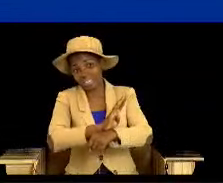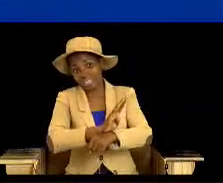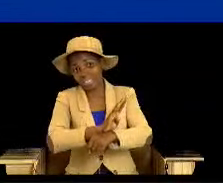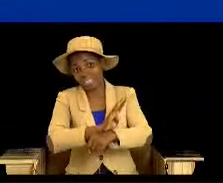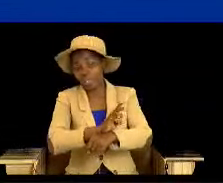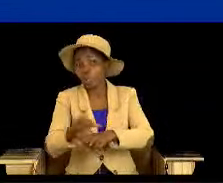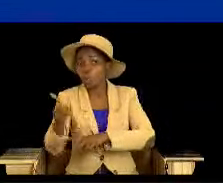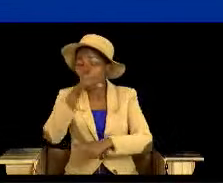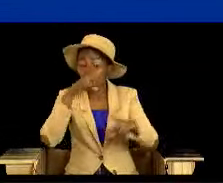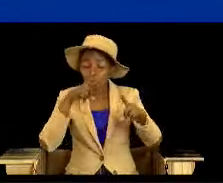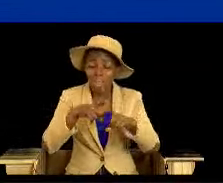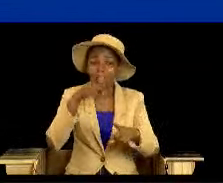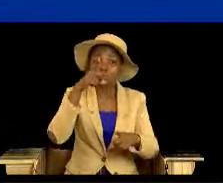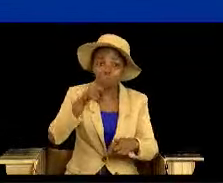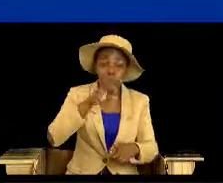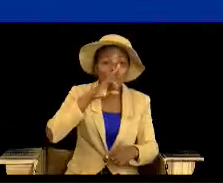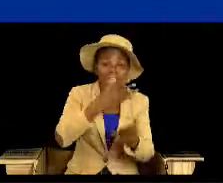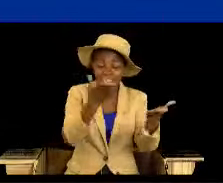to means